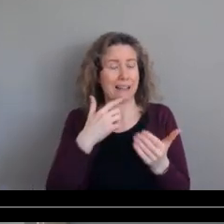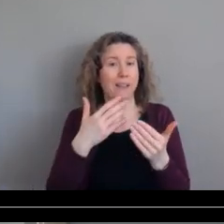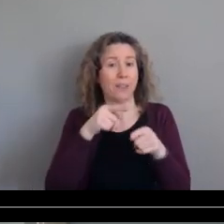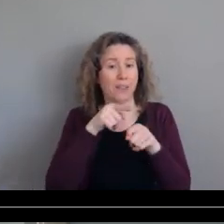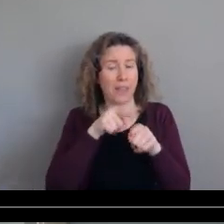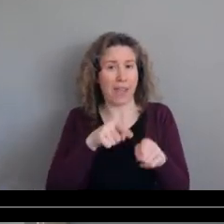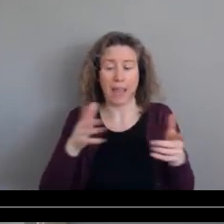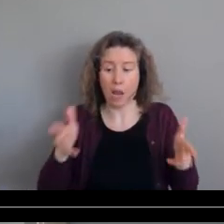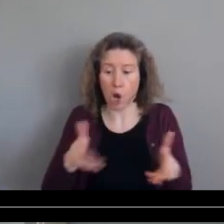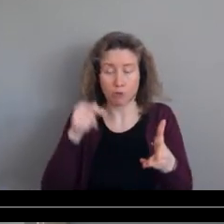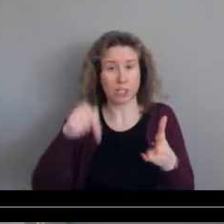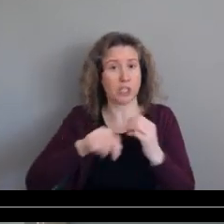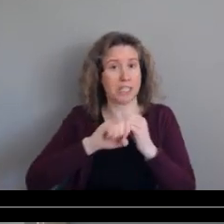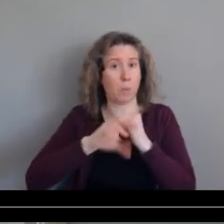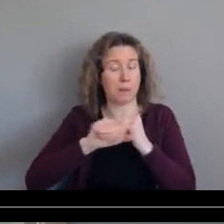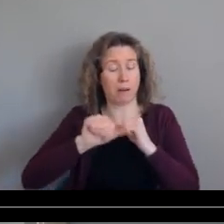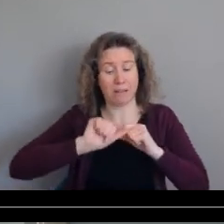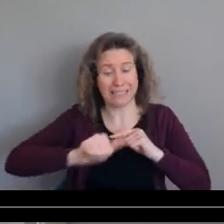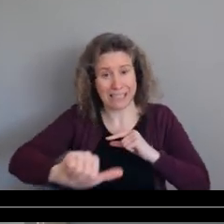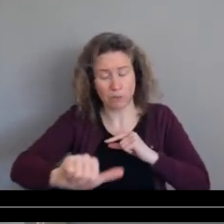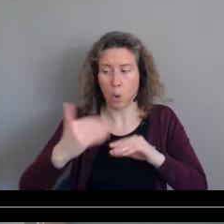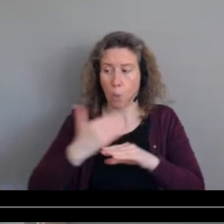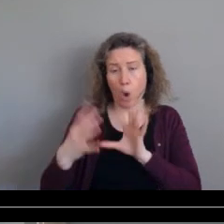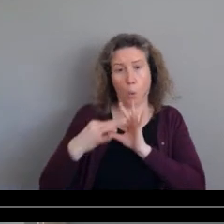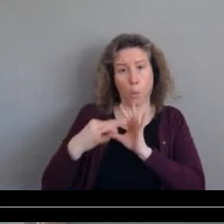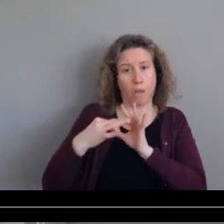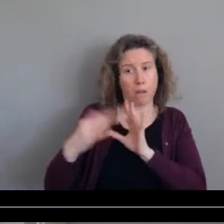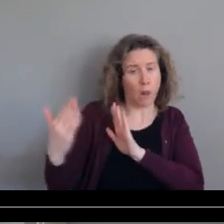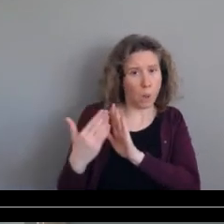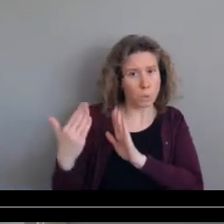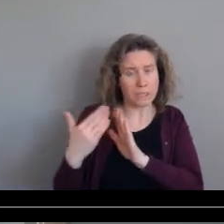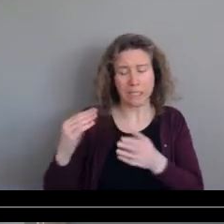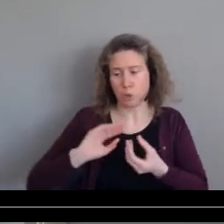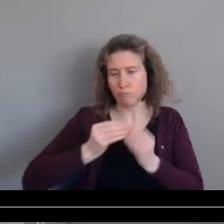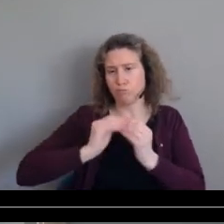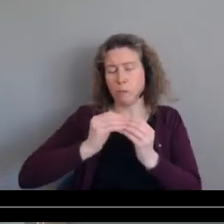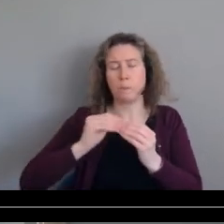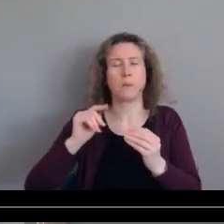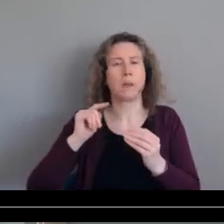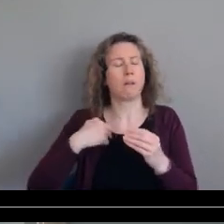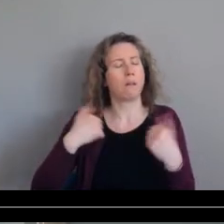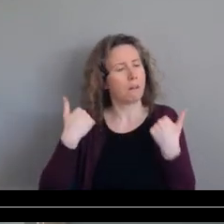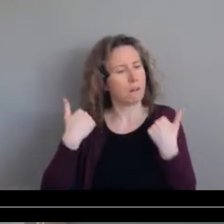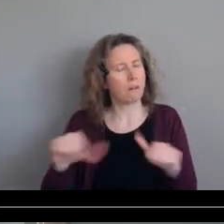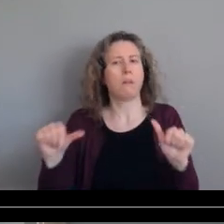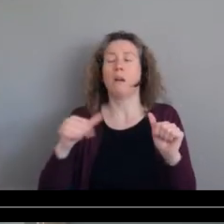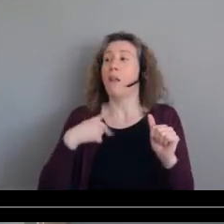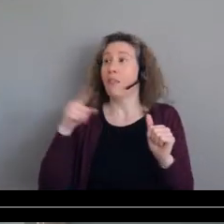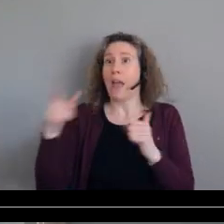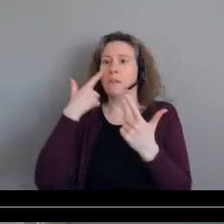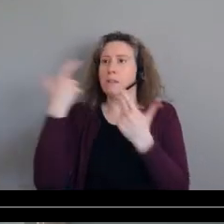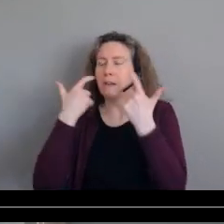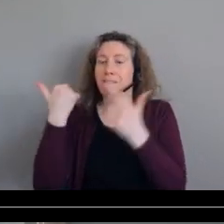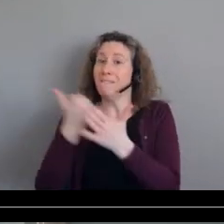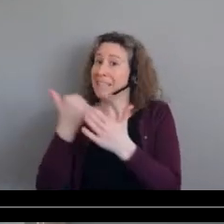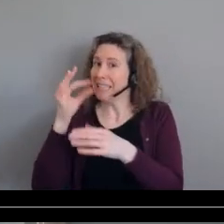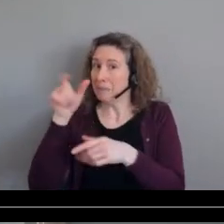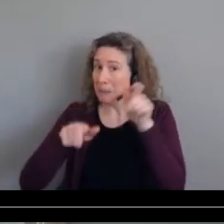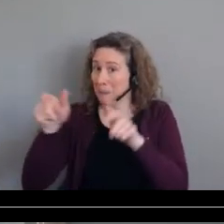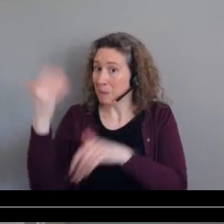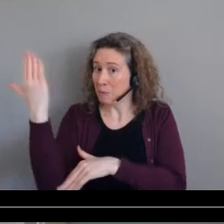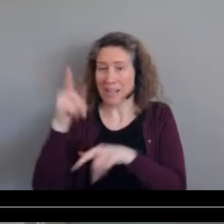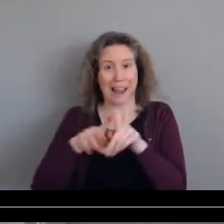this webinar series in the first place, worked with us really closely to make this happen, have found fantastic guests like those that you've seen today,